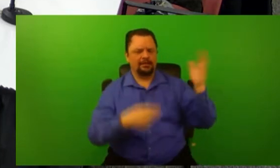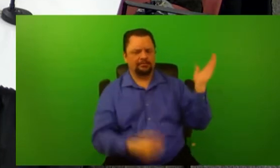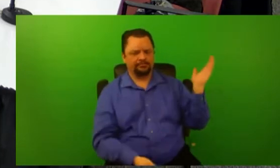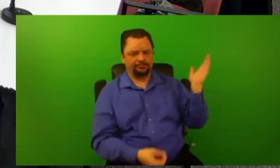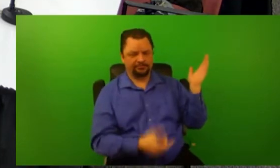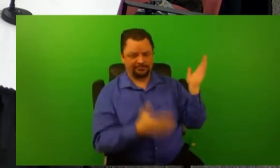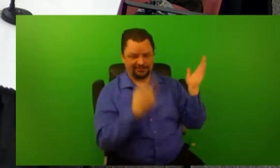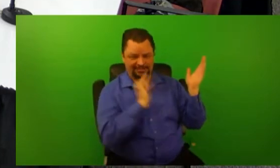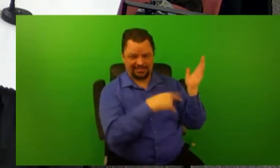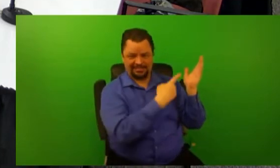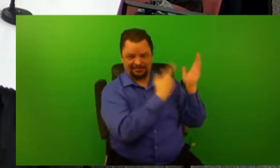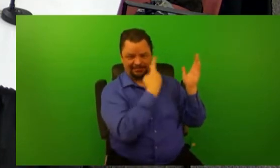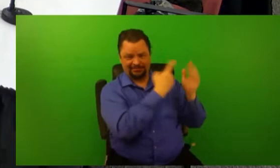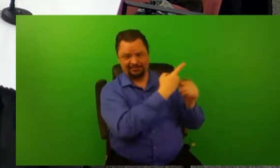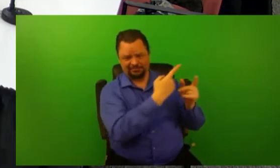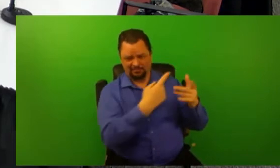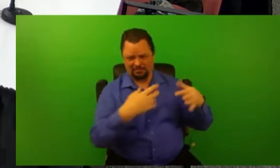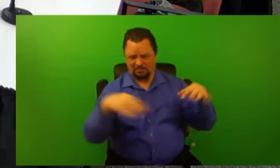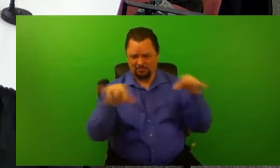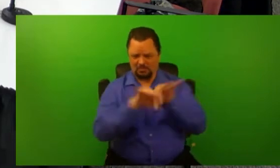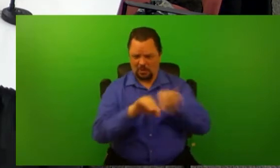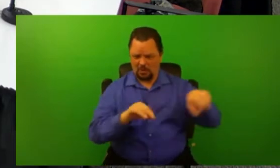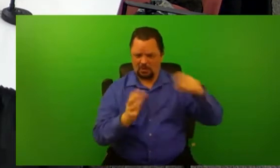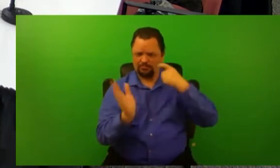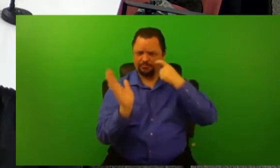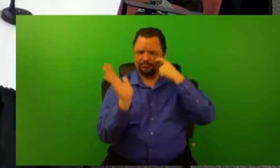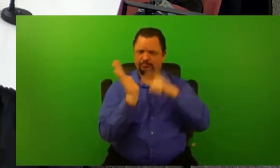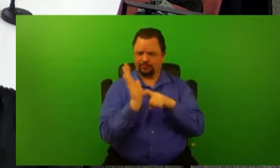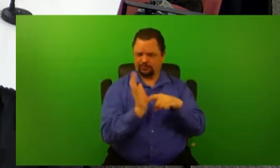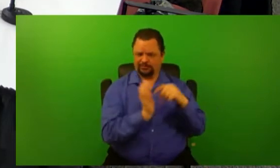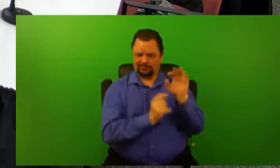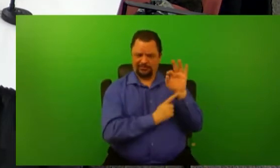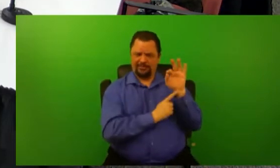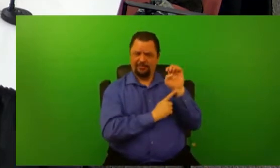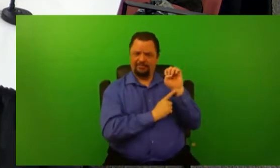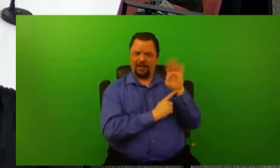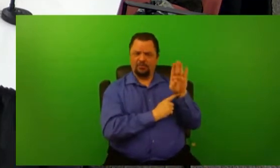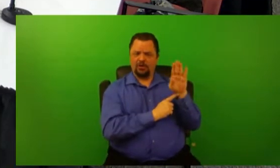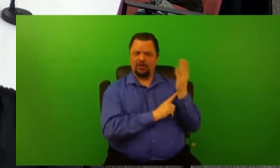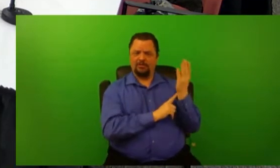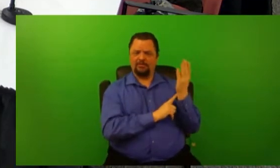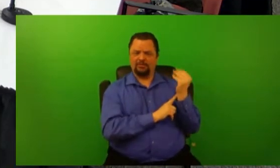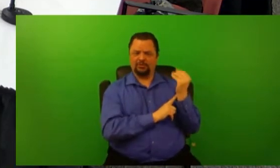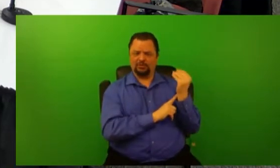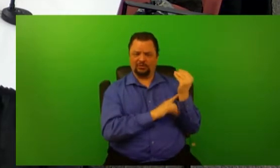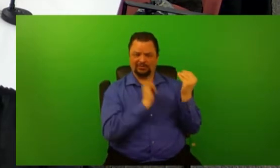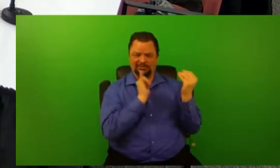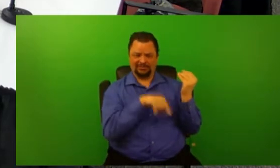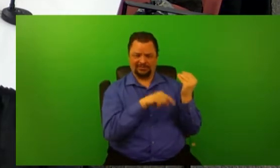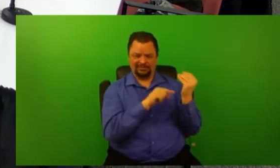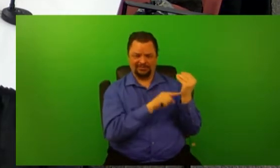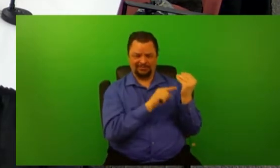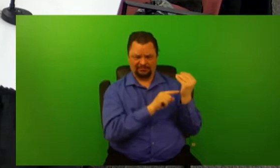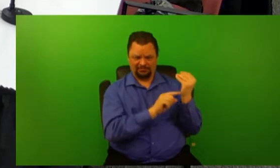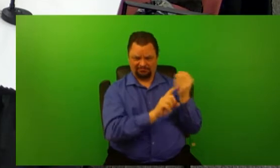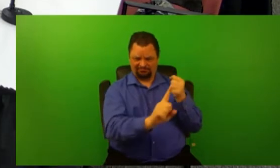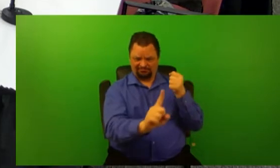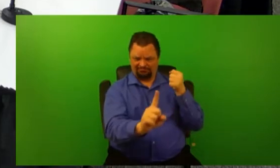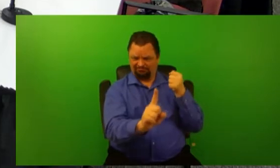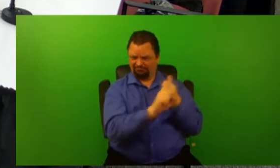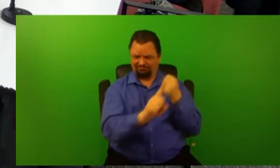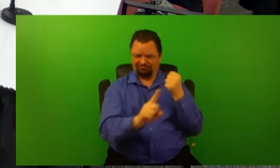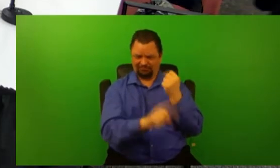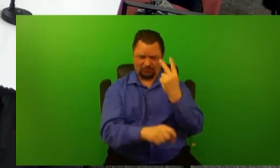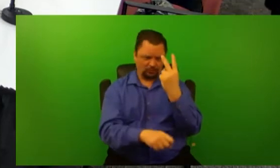It's important for us to note that February 14th marked 2 full years of COVID